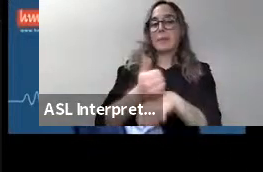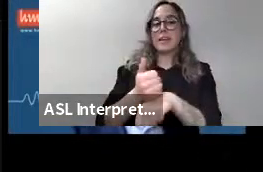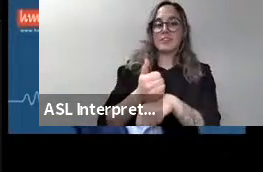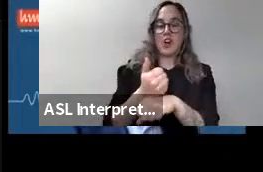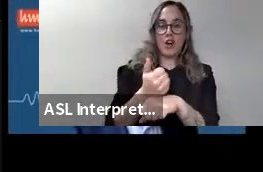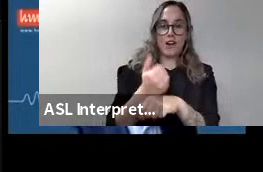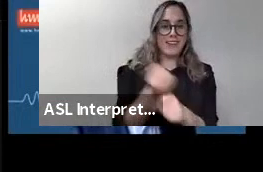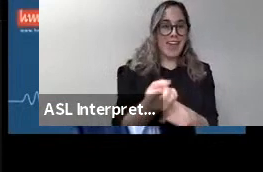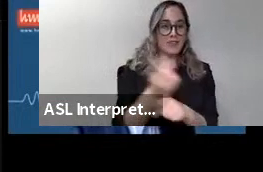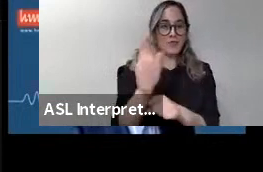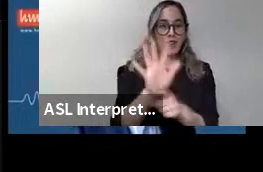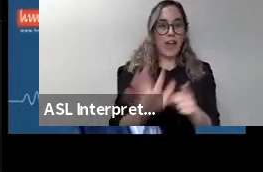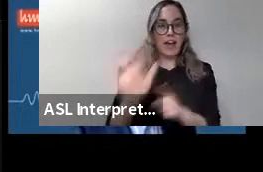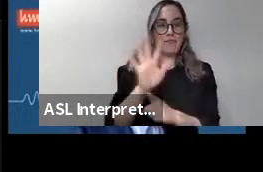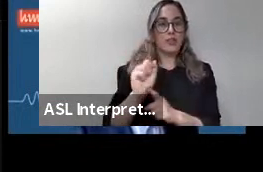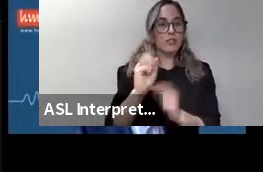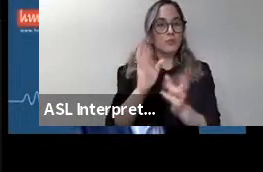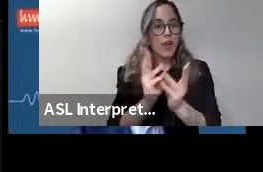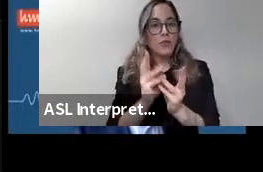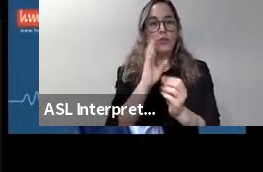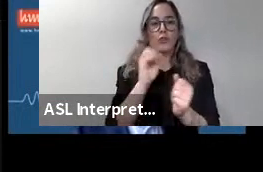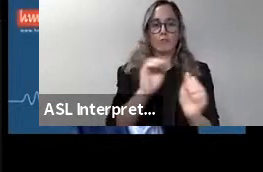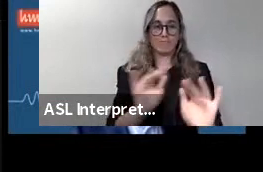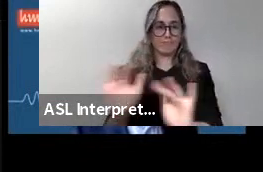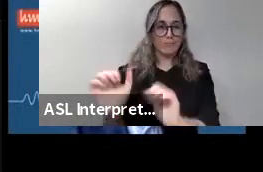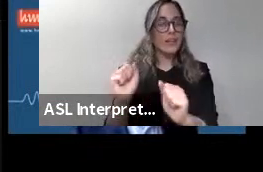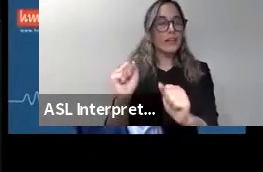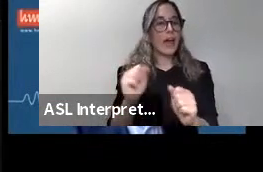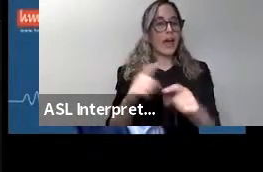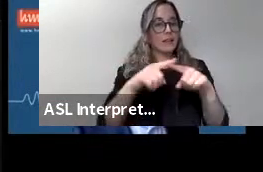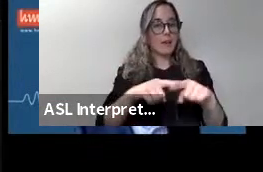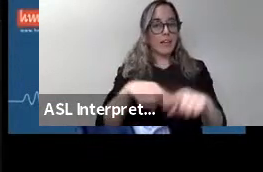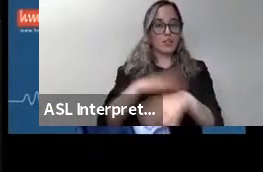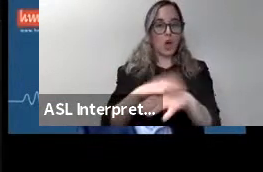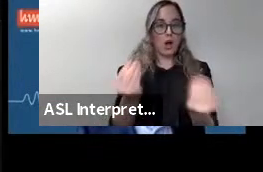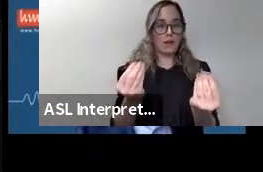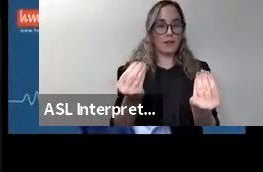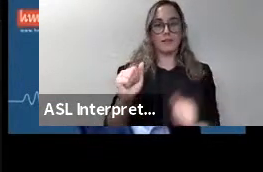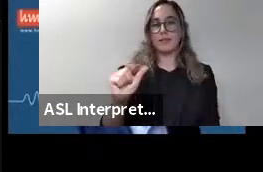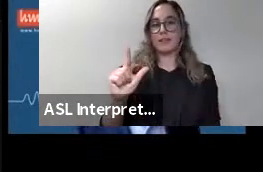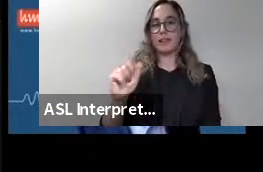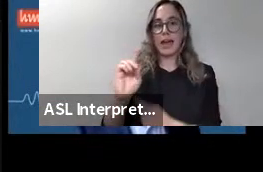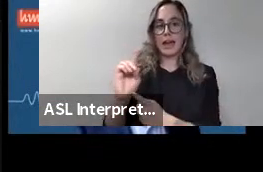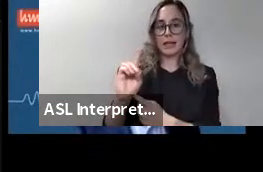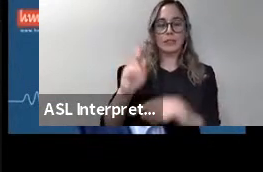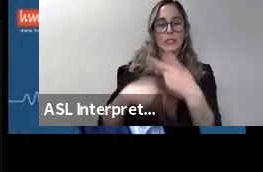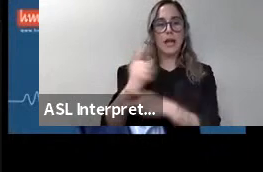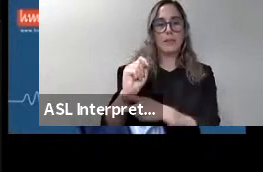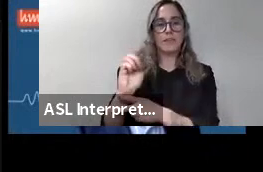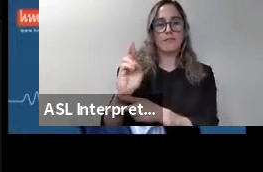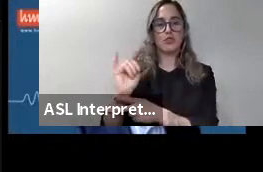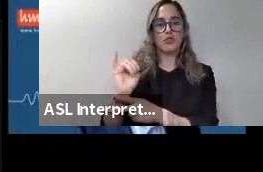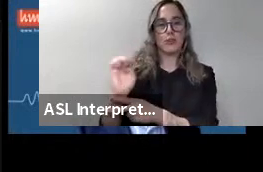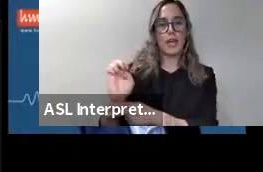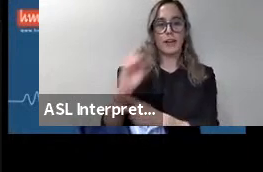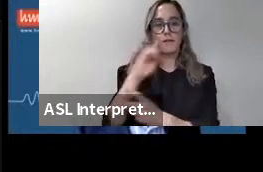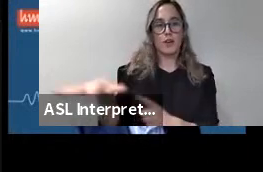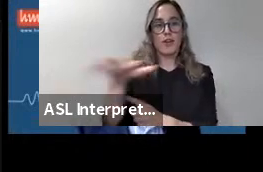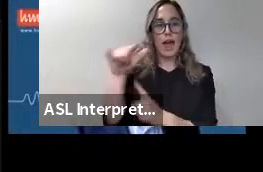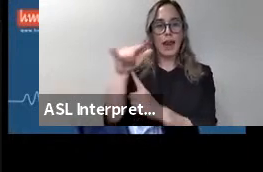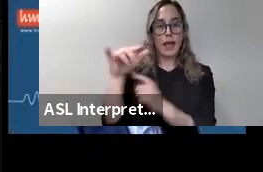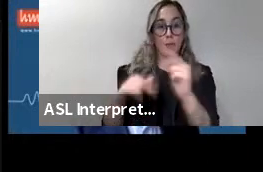weather conditions for each airport and included airport-specific terrain. The second DNL computation for each of the 20 airports was